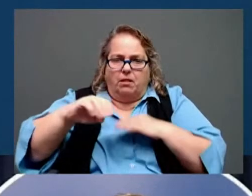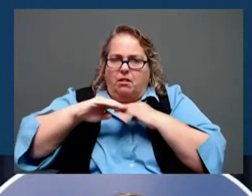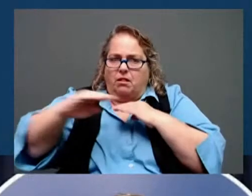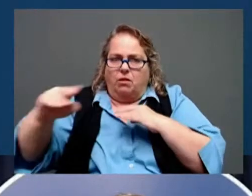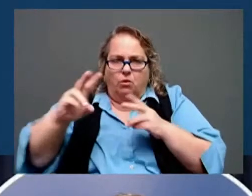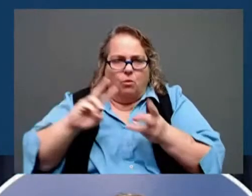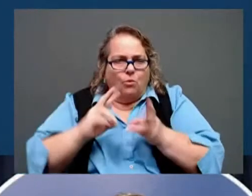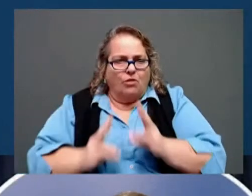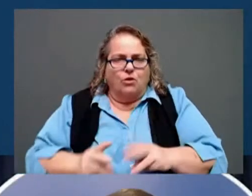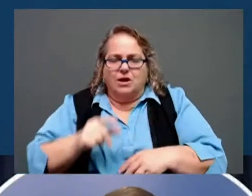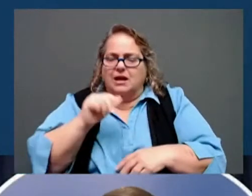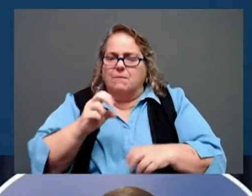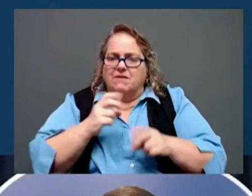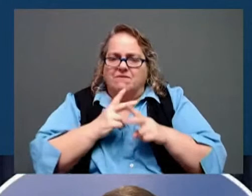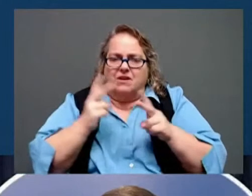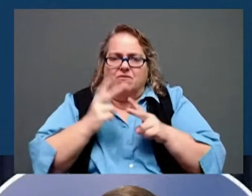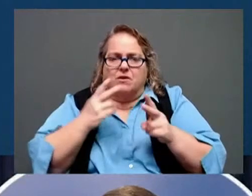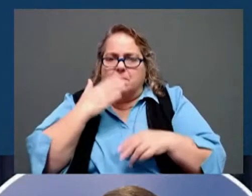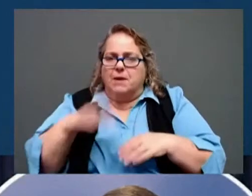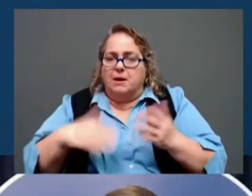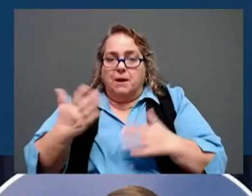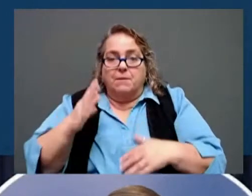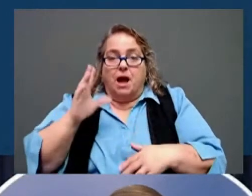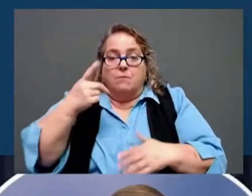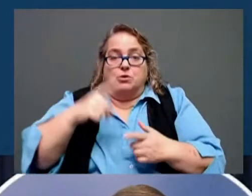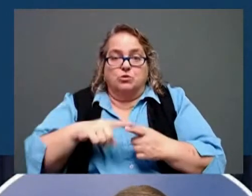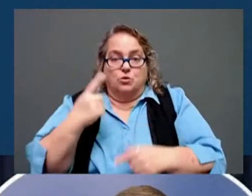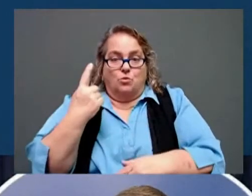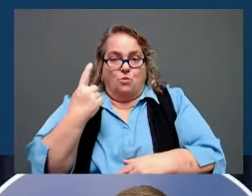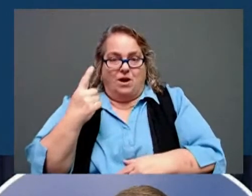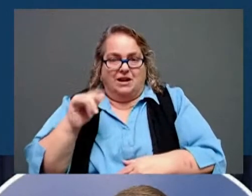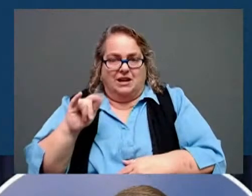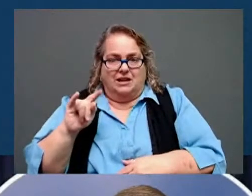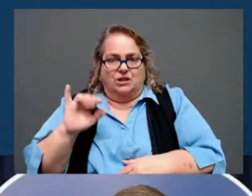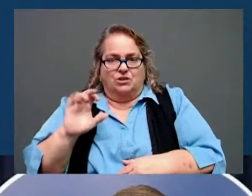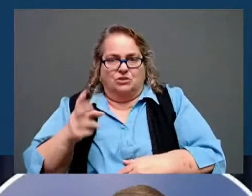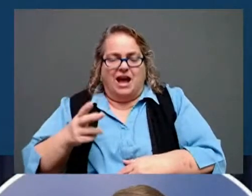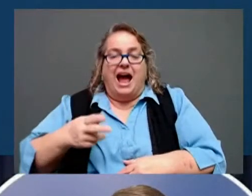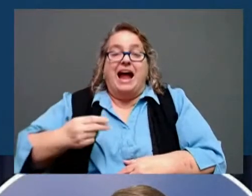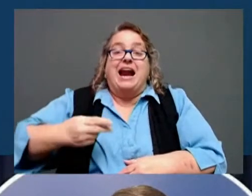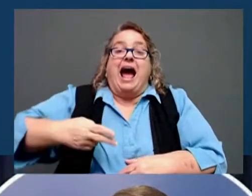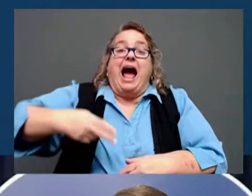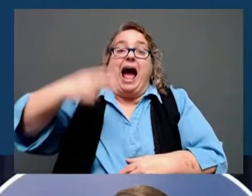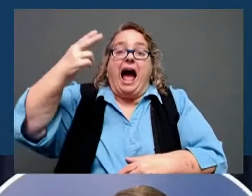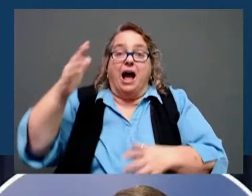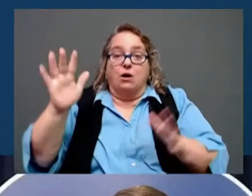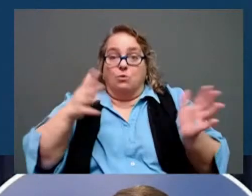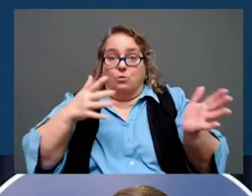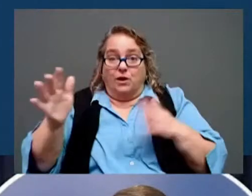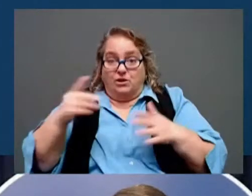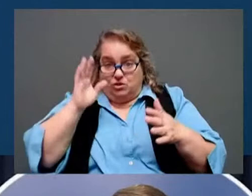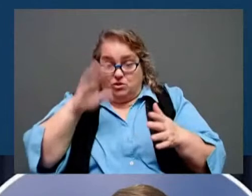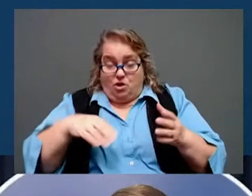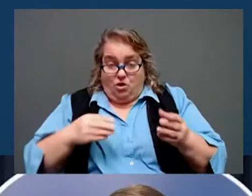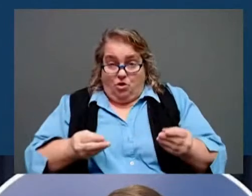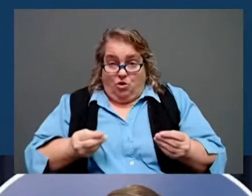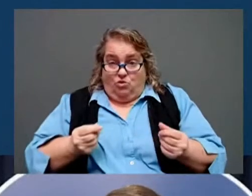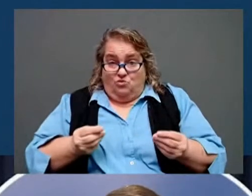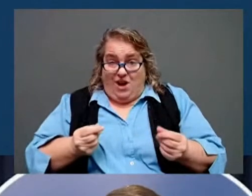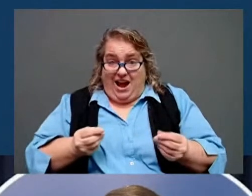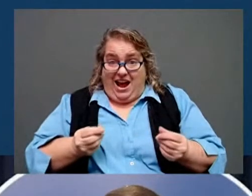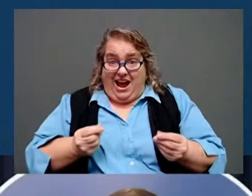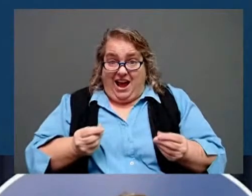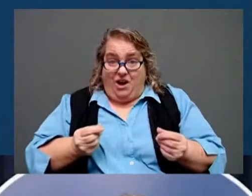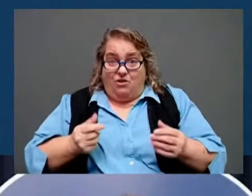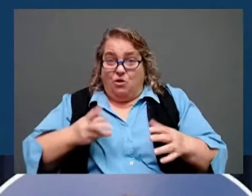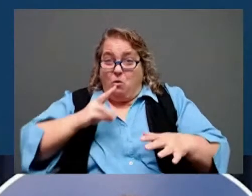could be even up to an inch. Just as concerning, high wind. You think about how saturated the ground has been. It could knock over poles.